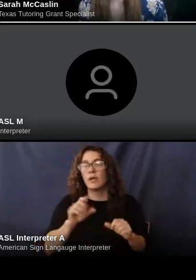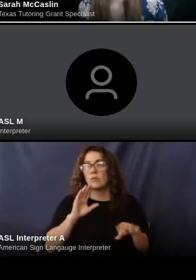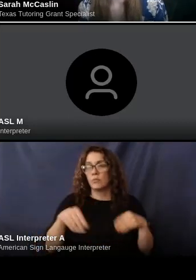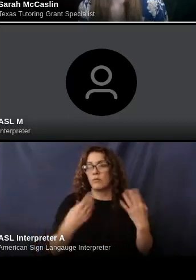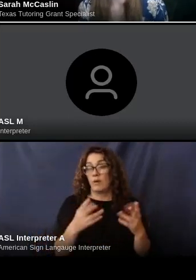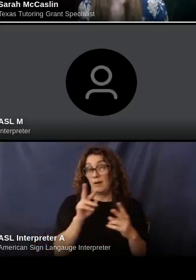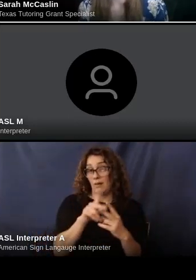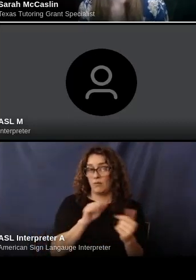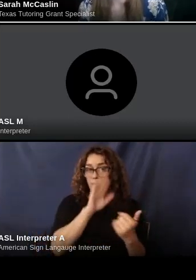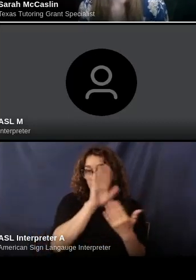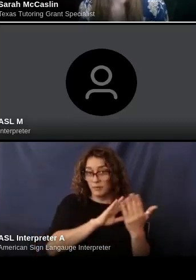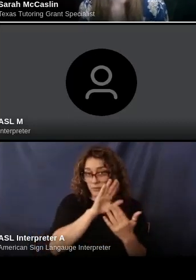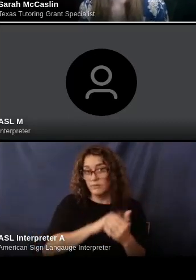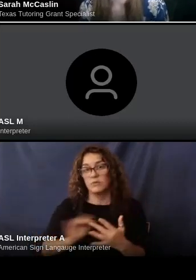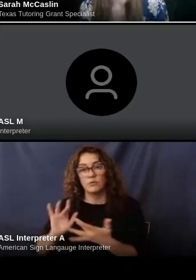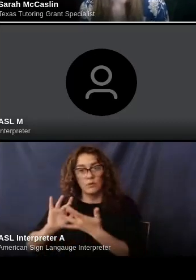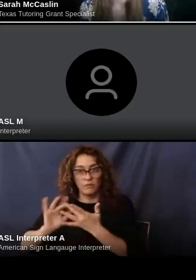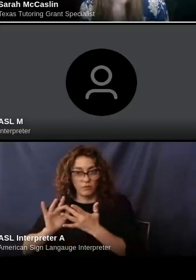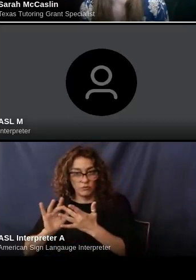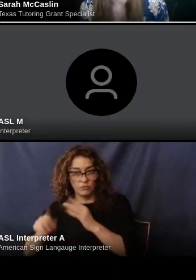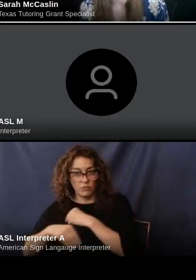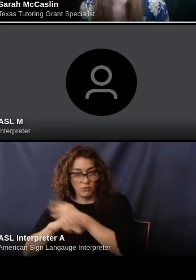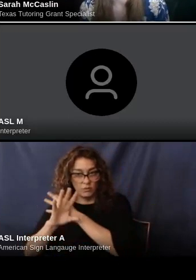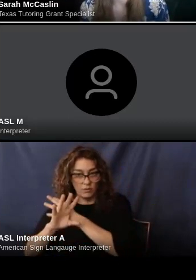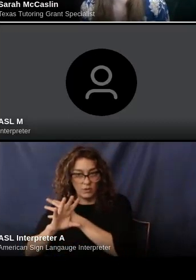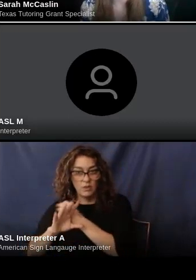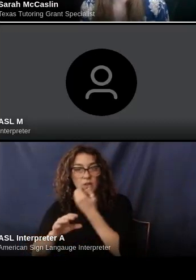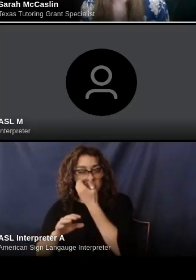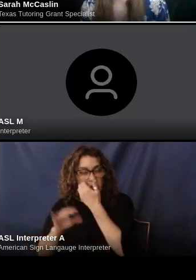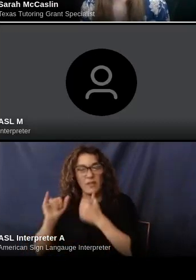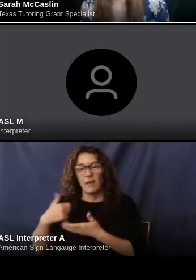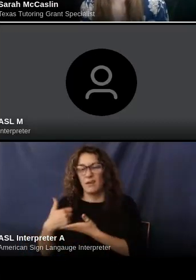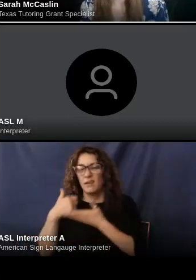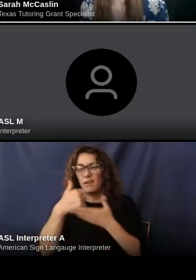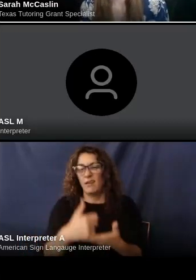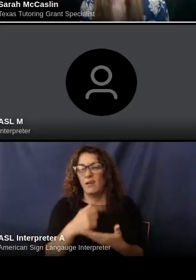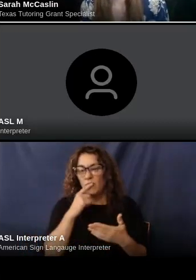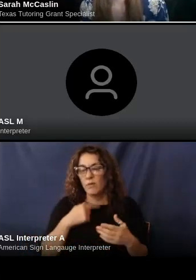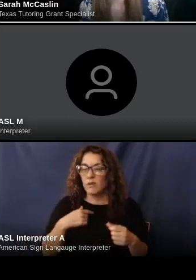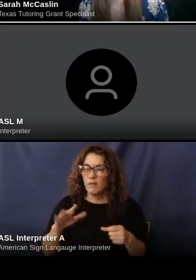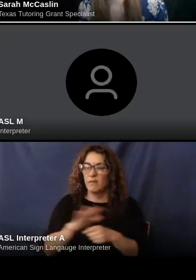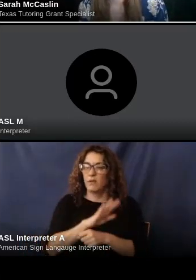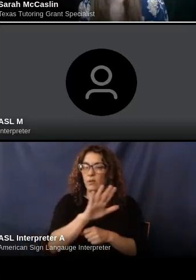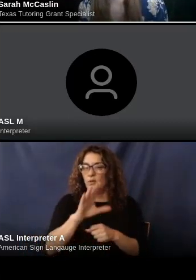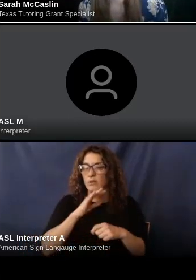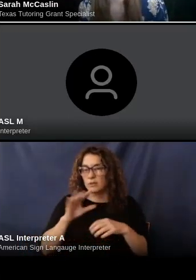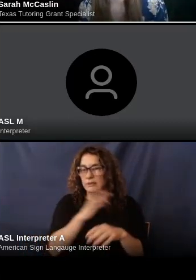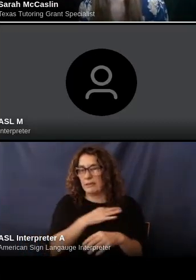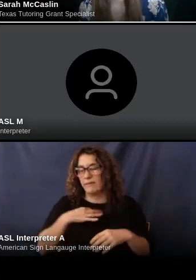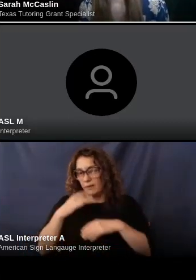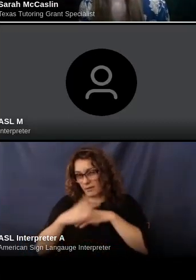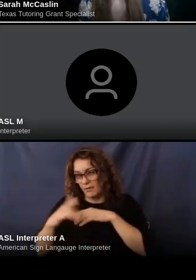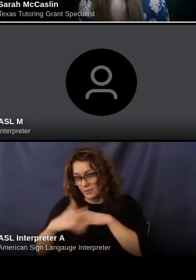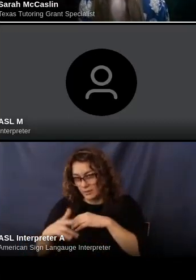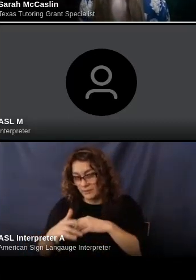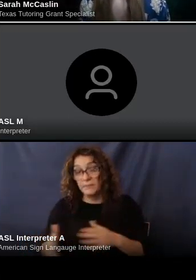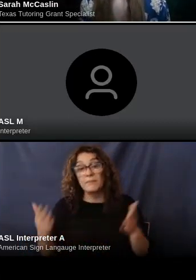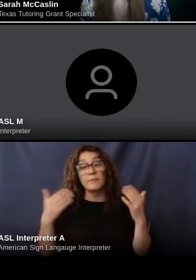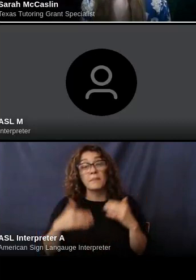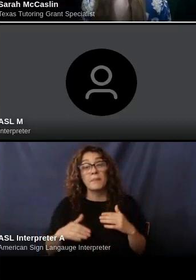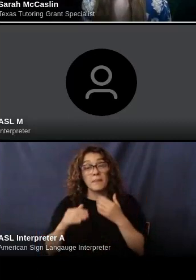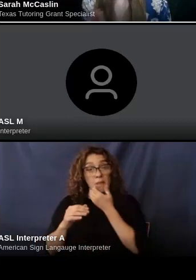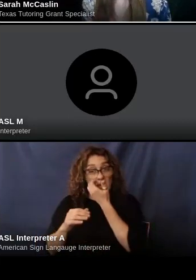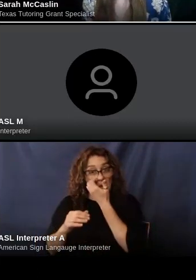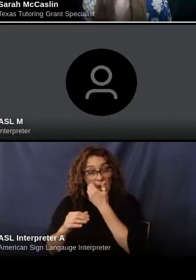virtual, that you need to tackle some of those personnel challenges. And then finally, a lot of our ESCs who